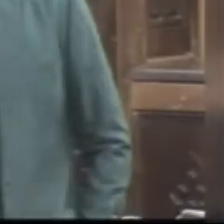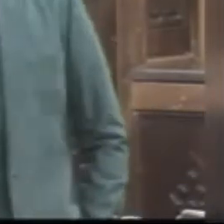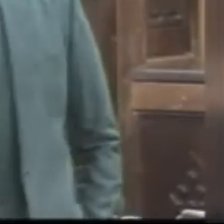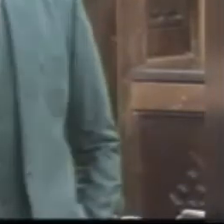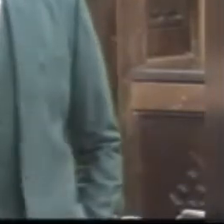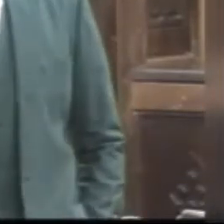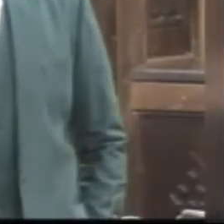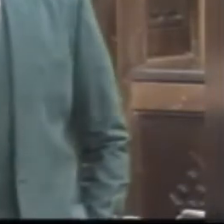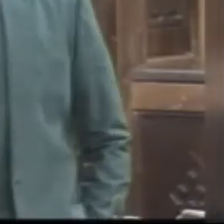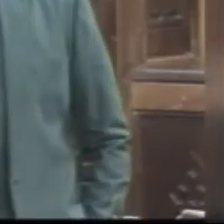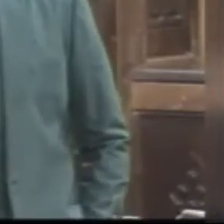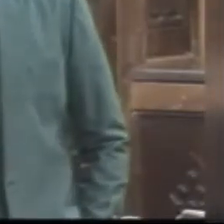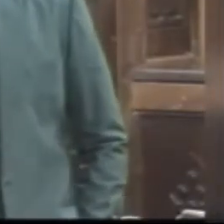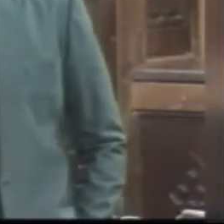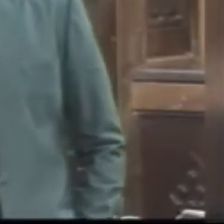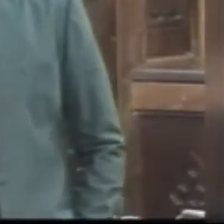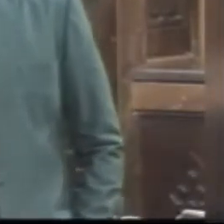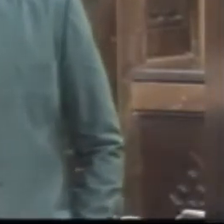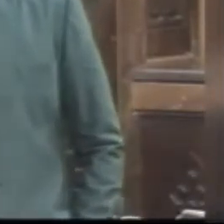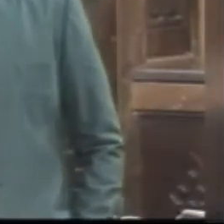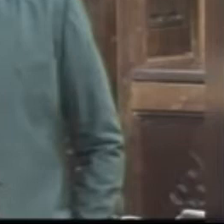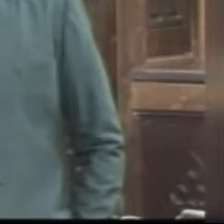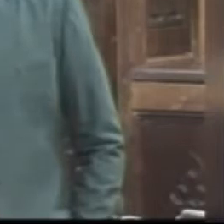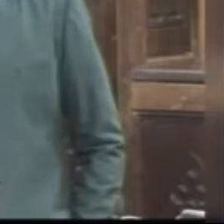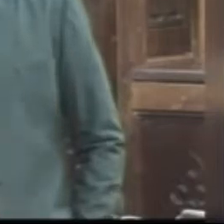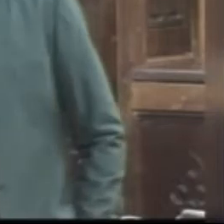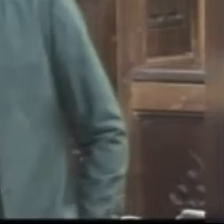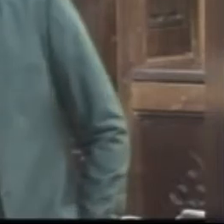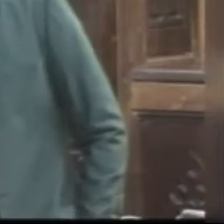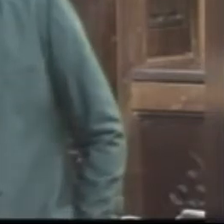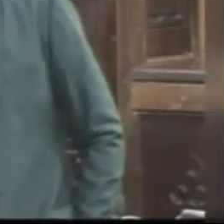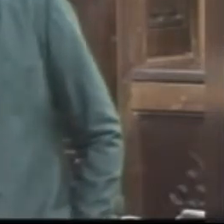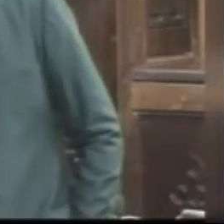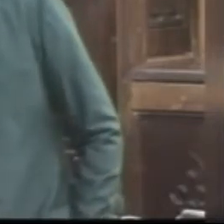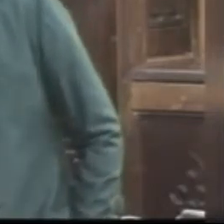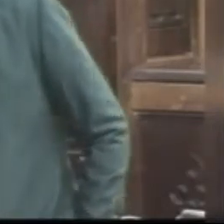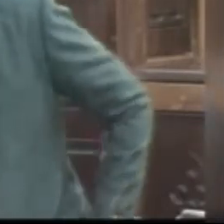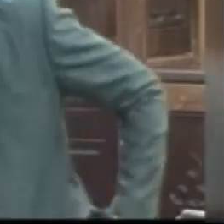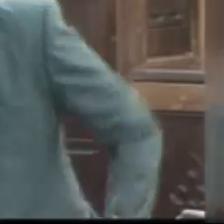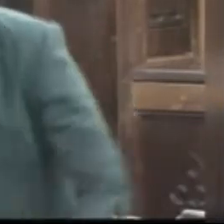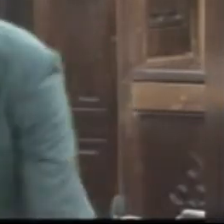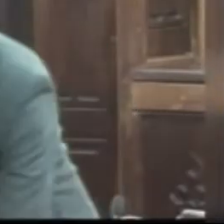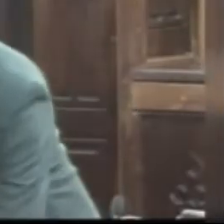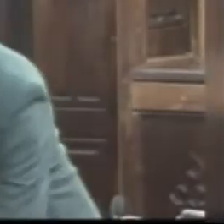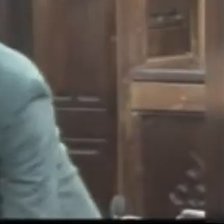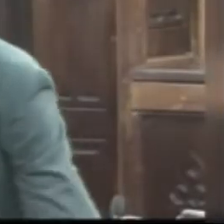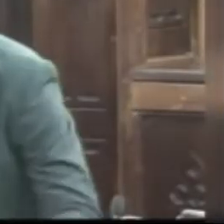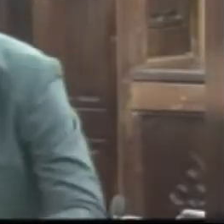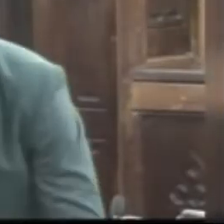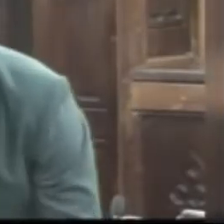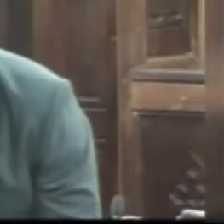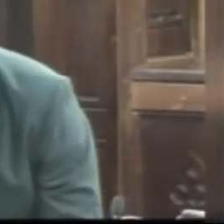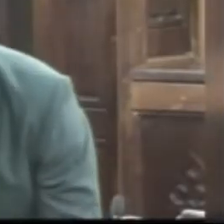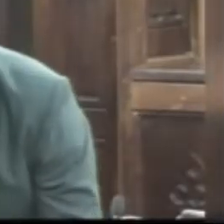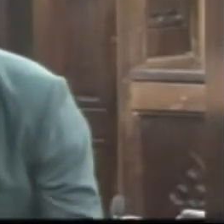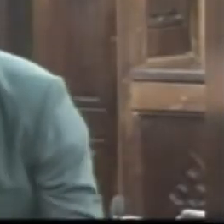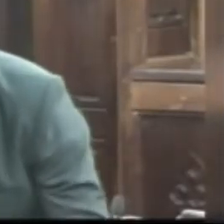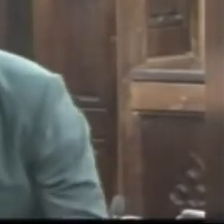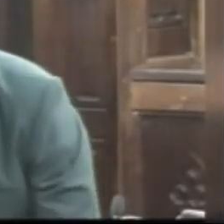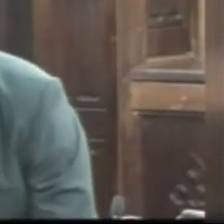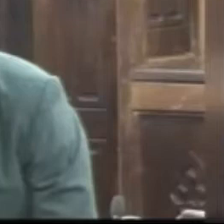Increase the powers of the magistrate, sir. And they need, sir, Mr. Speaker, sir, and we need, Mr.